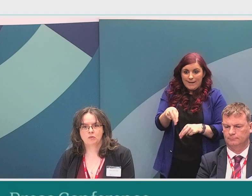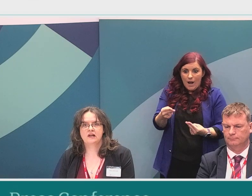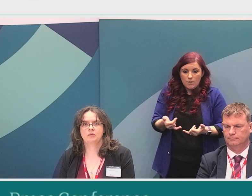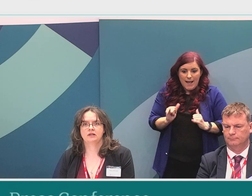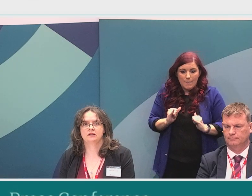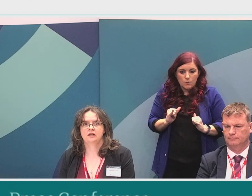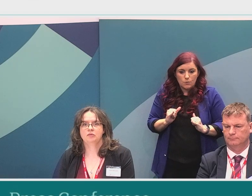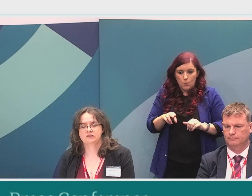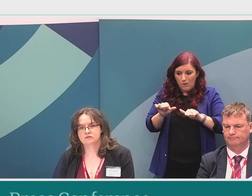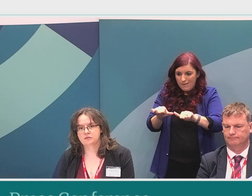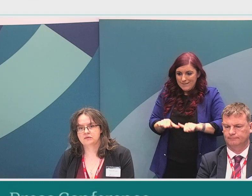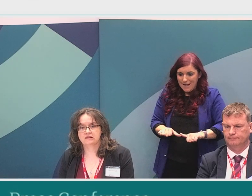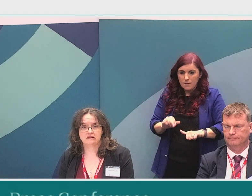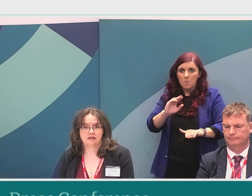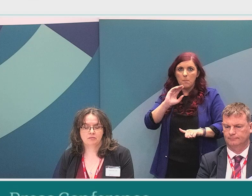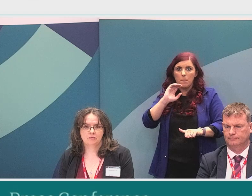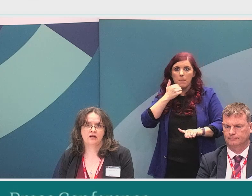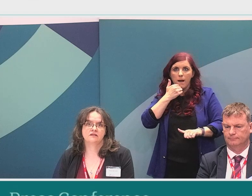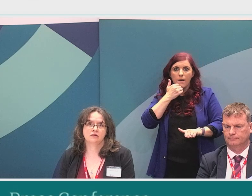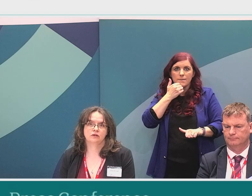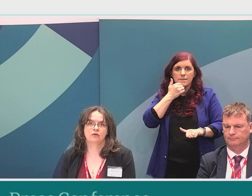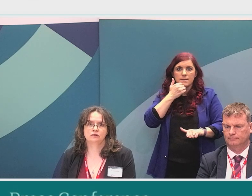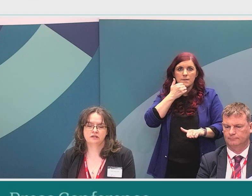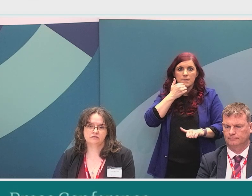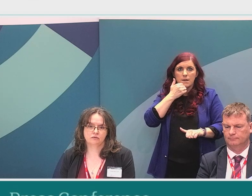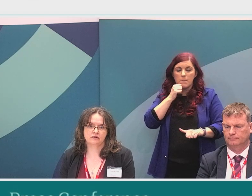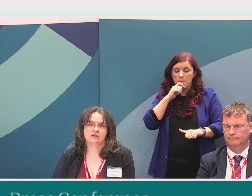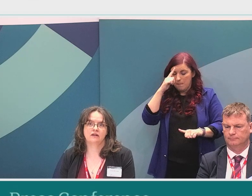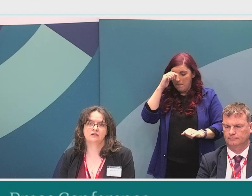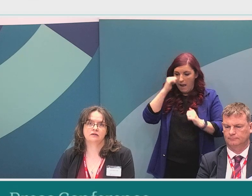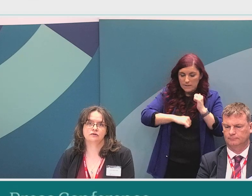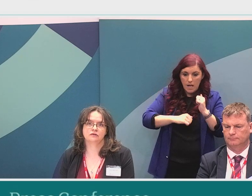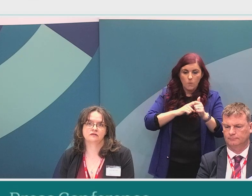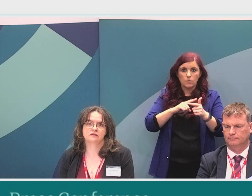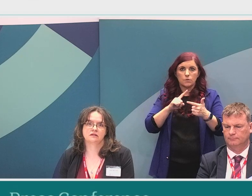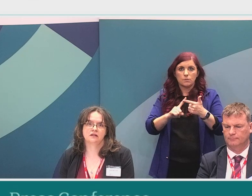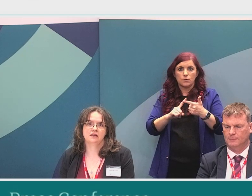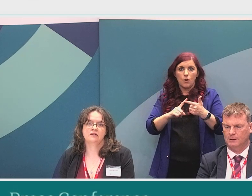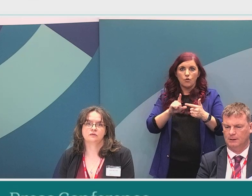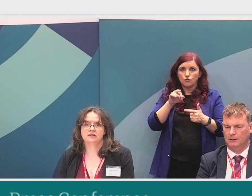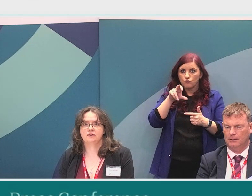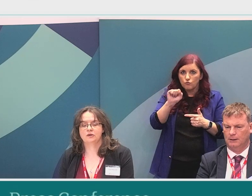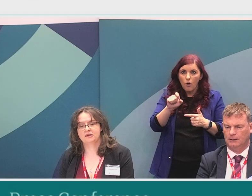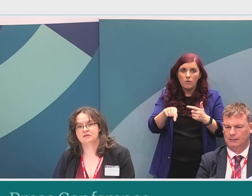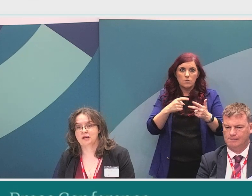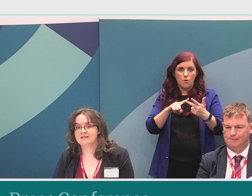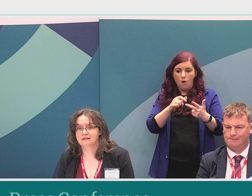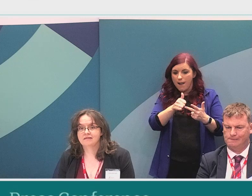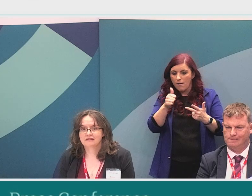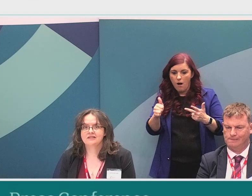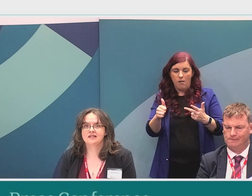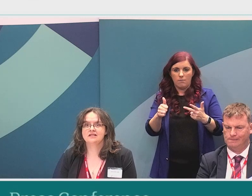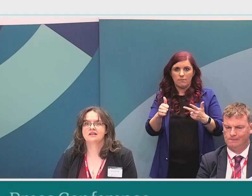what was happening because the respondent was asleep, passed out, or under the influence of alcohol or drugs. So this variable is based